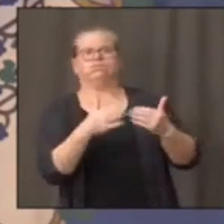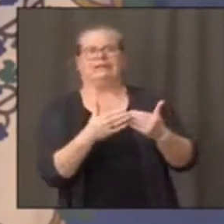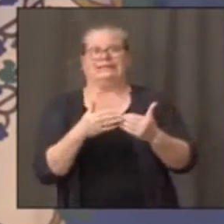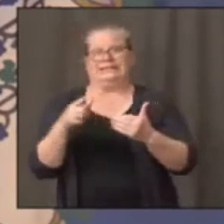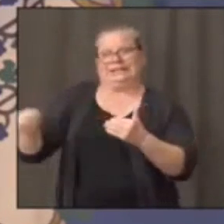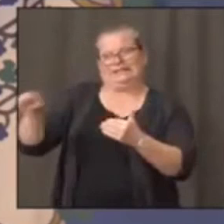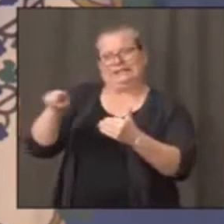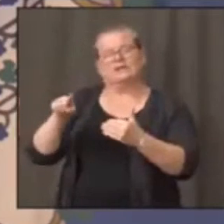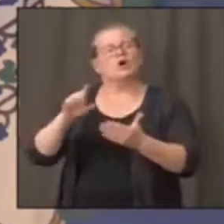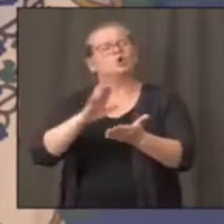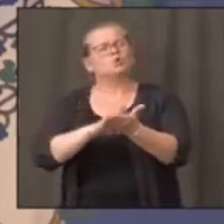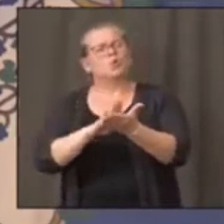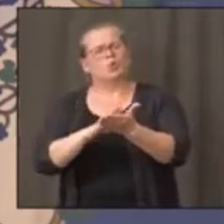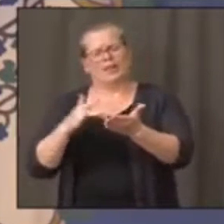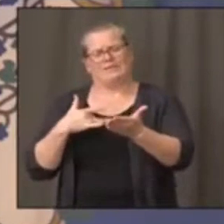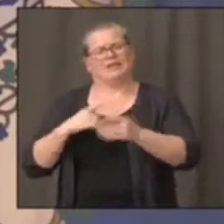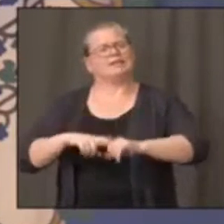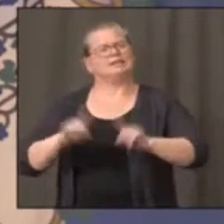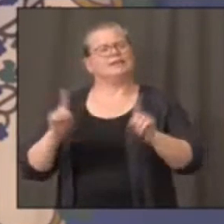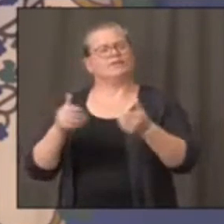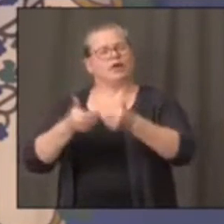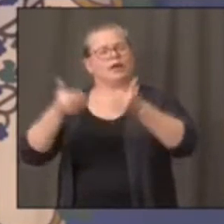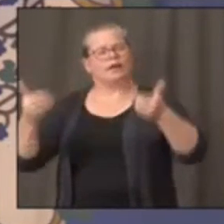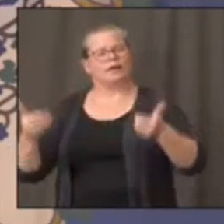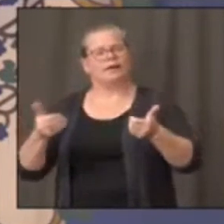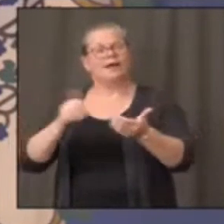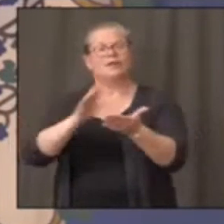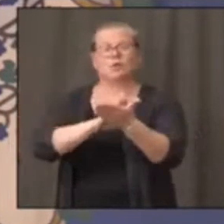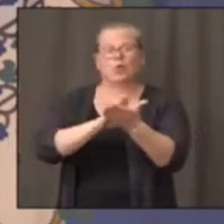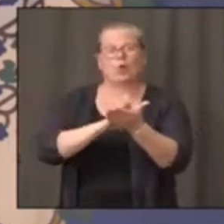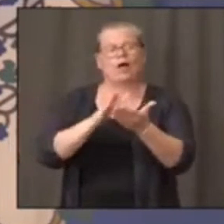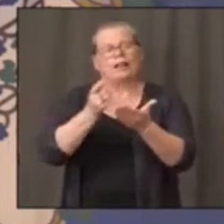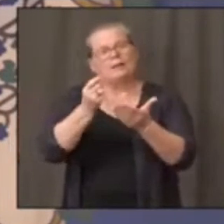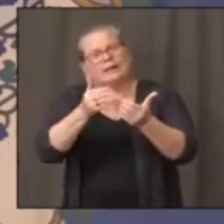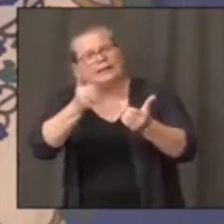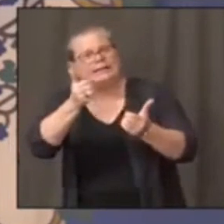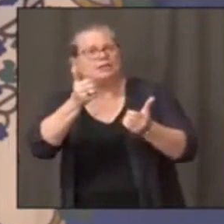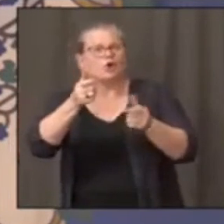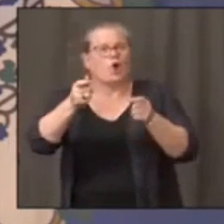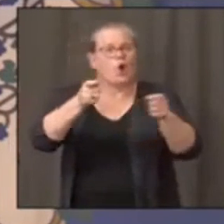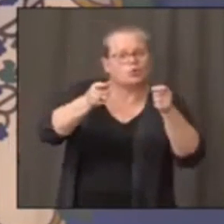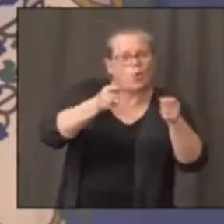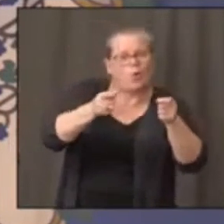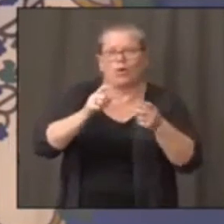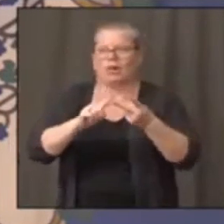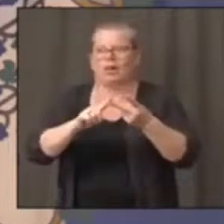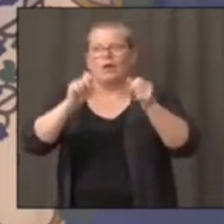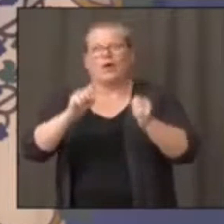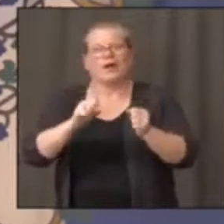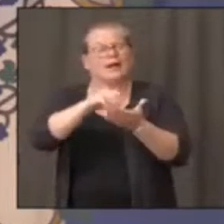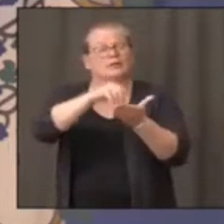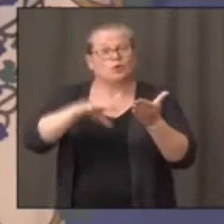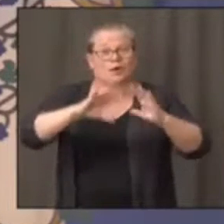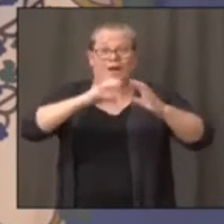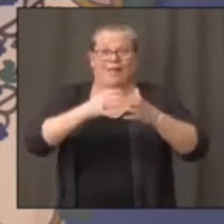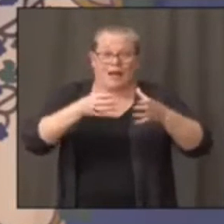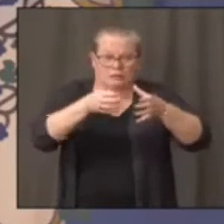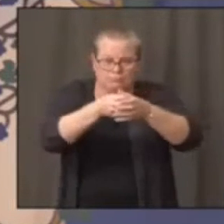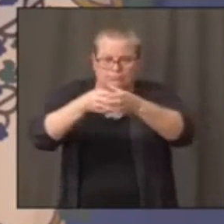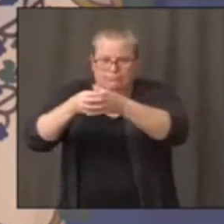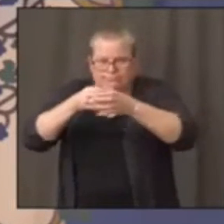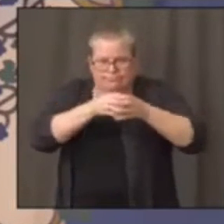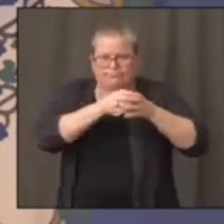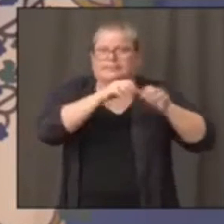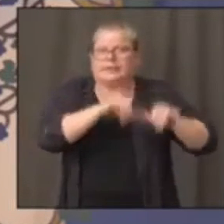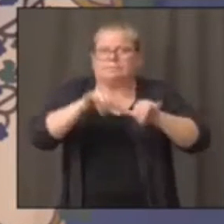have a situation where we can control it a lot better. We can cohort, as Scott said, and we can make sure that masks are required. And I